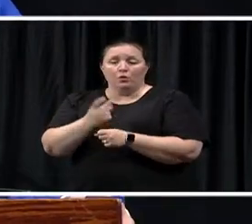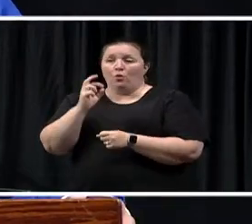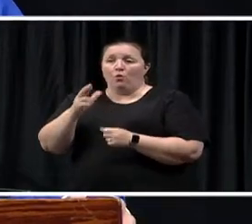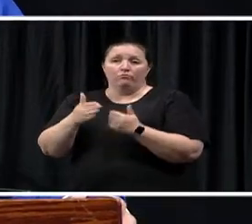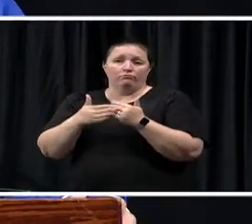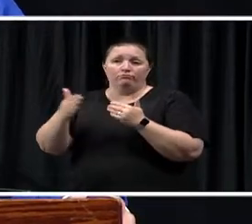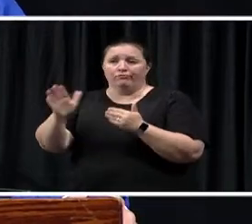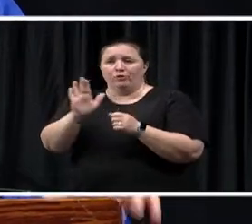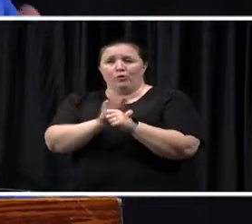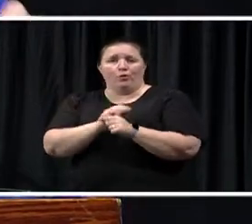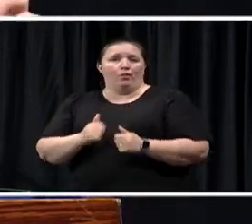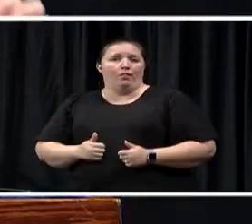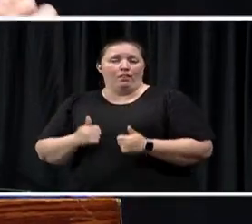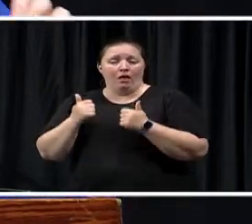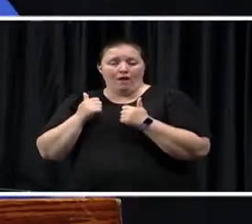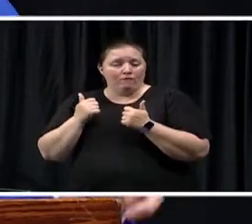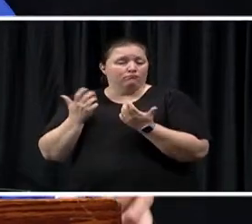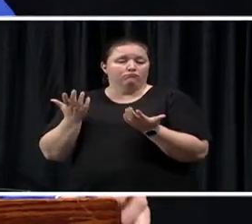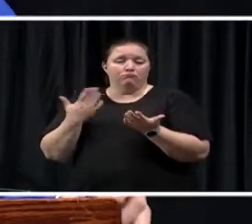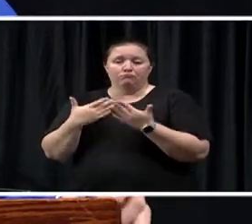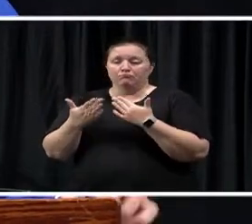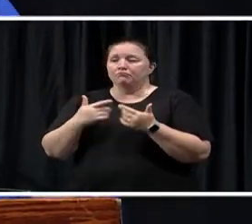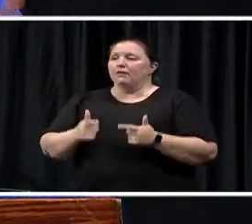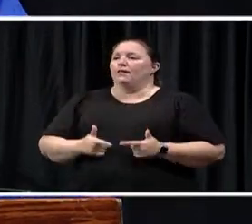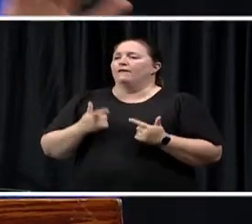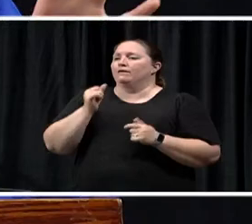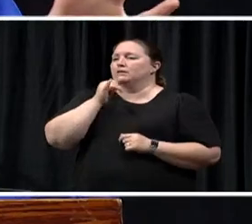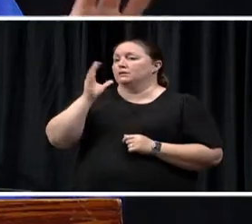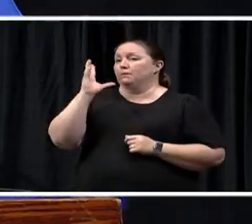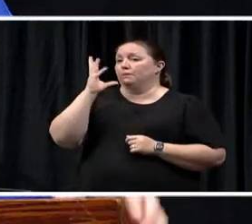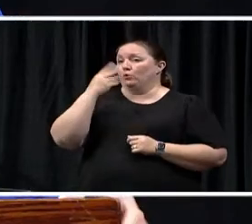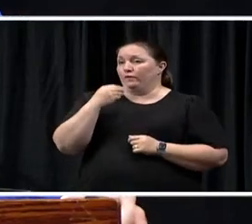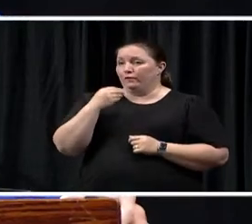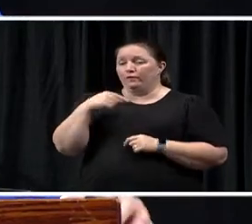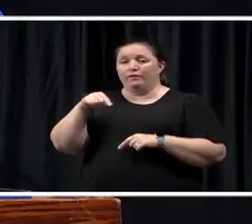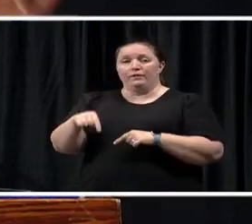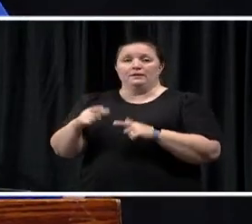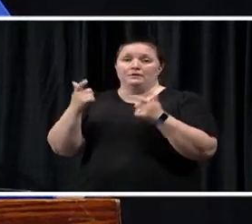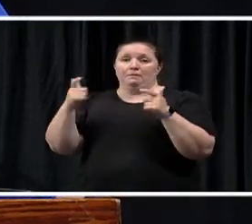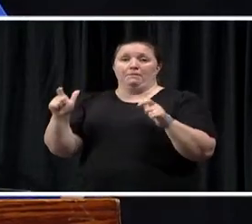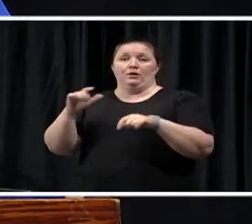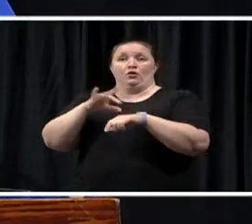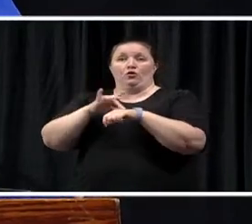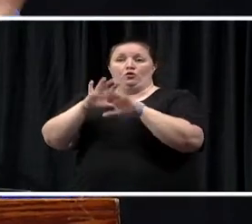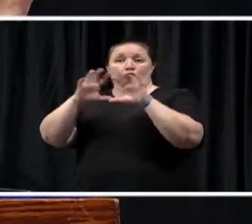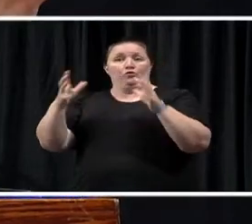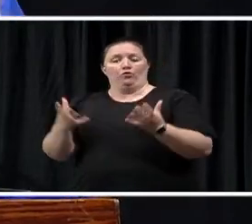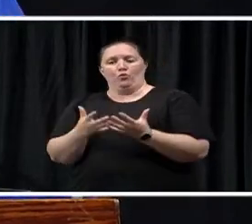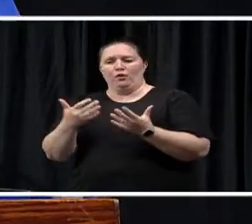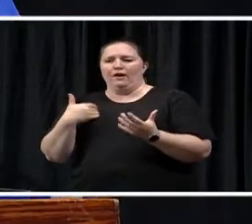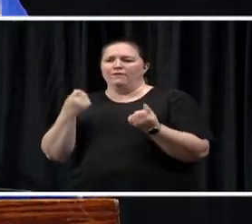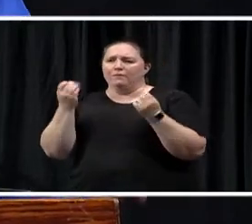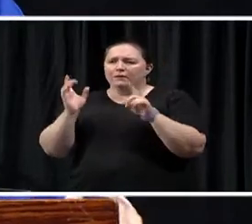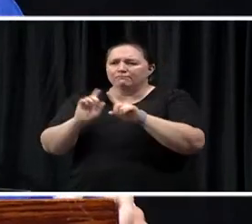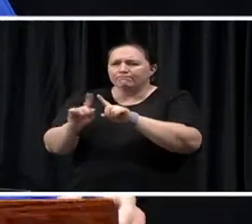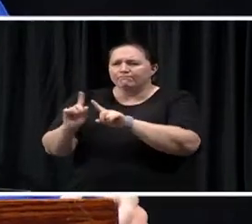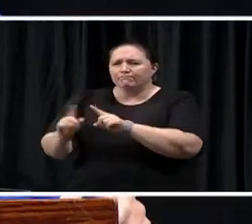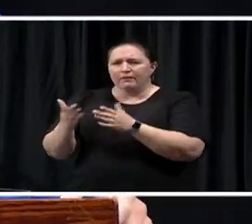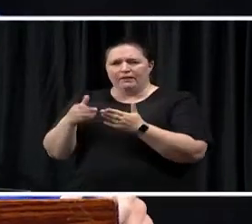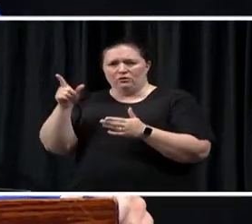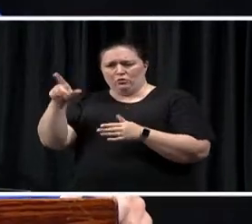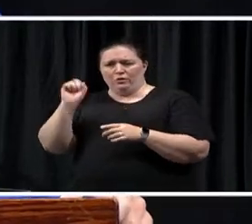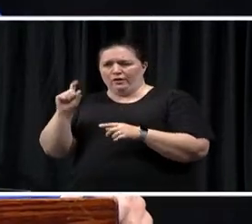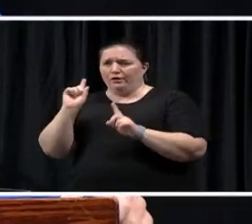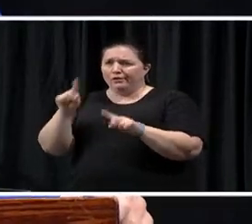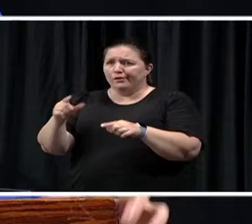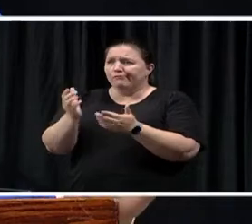whole lifetime. Life truly is beautiful, and this big rock we live on has a lot of nooks and crannies that are yours for